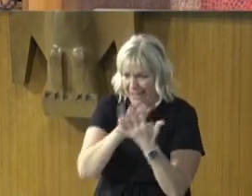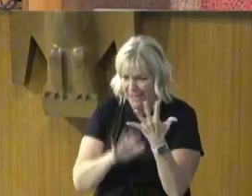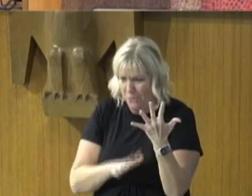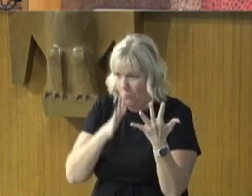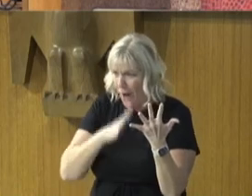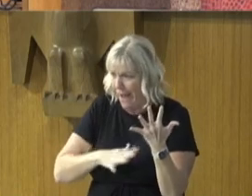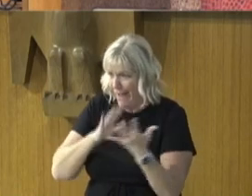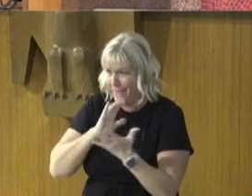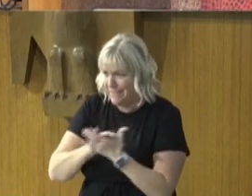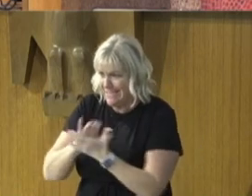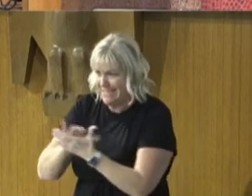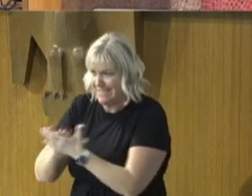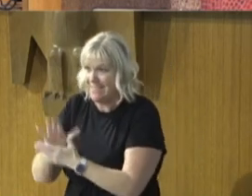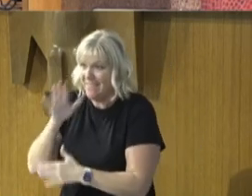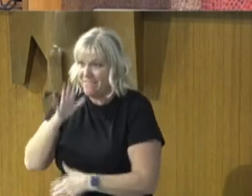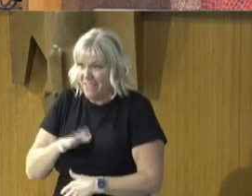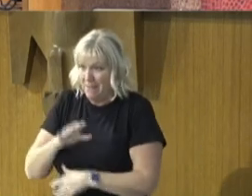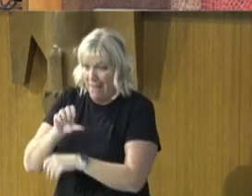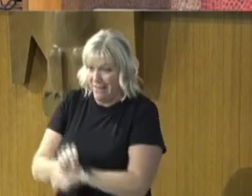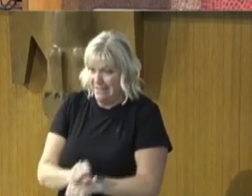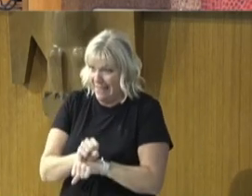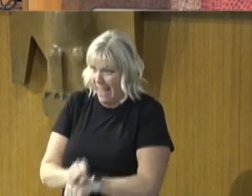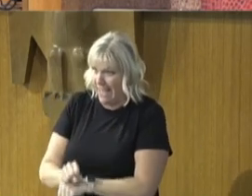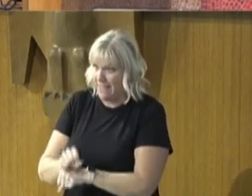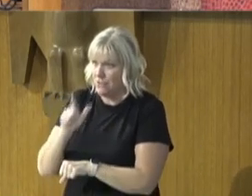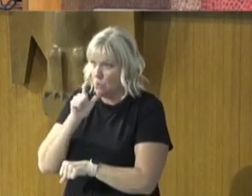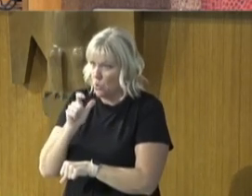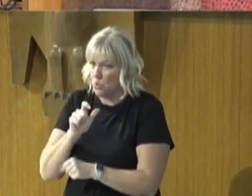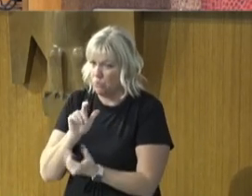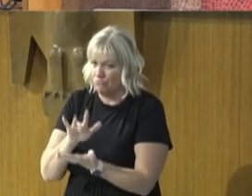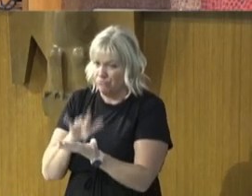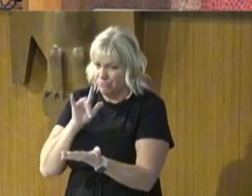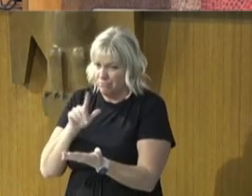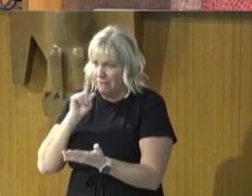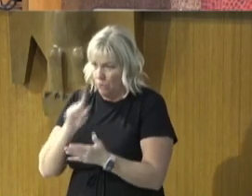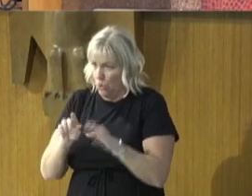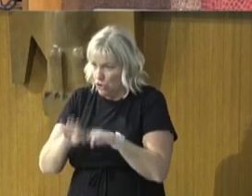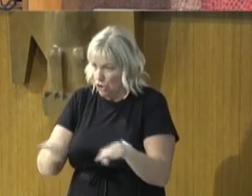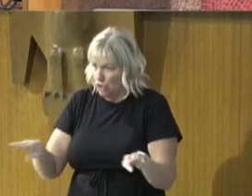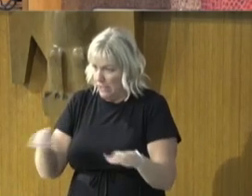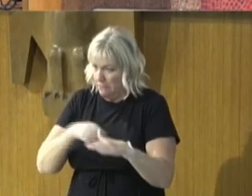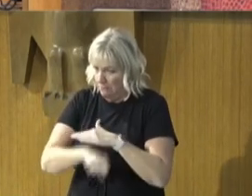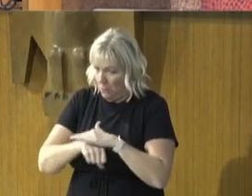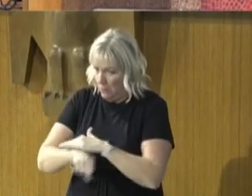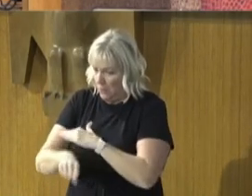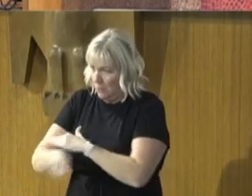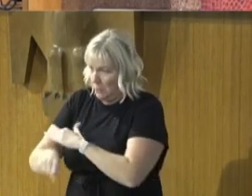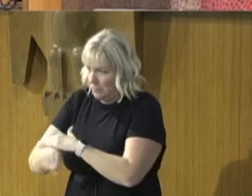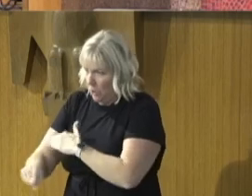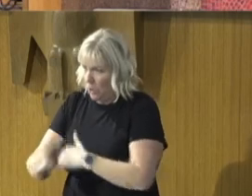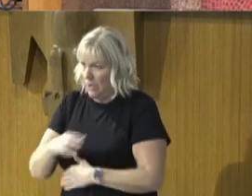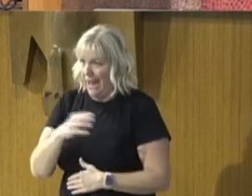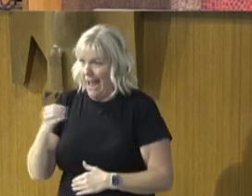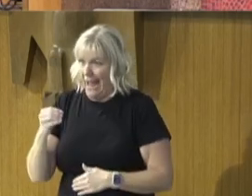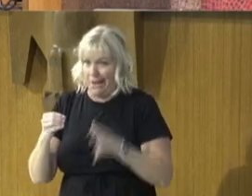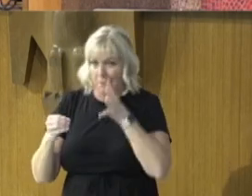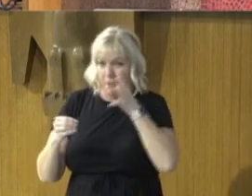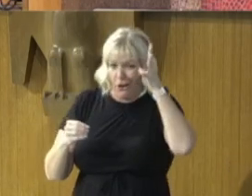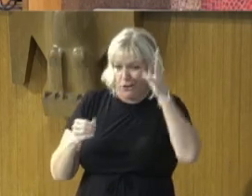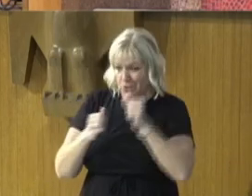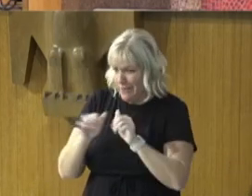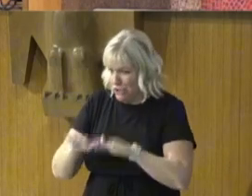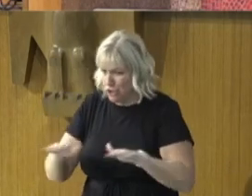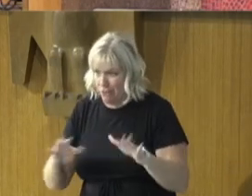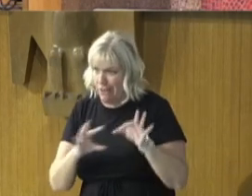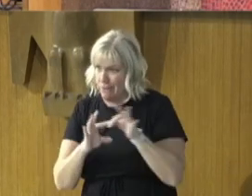and female slaves who have been used to bring children into this family, and strained parent-child relationships,